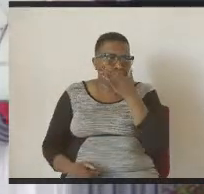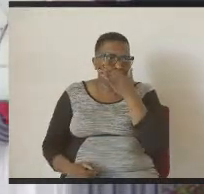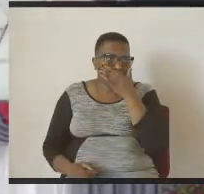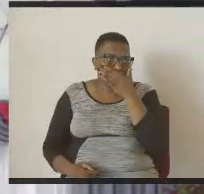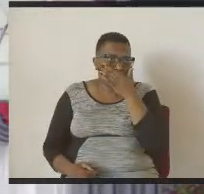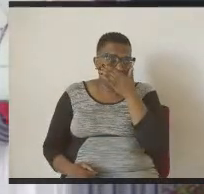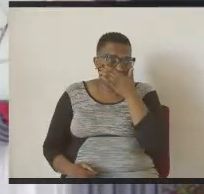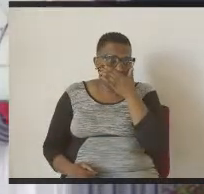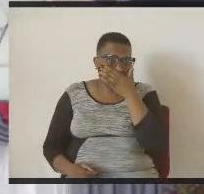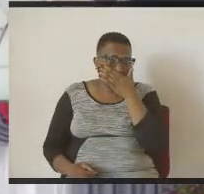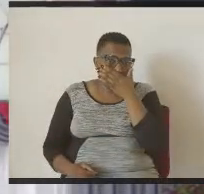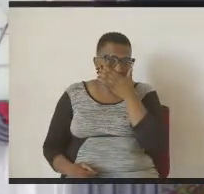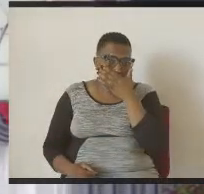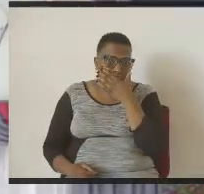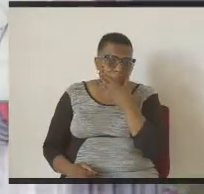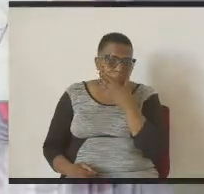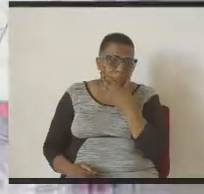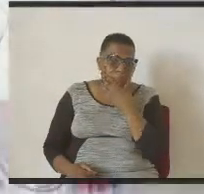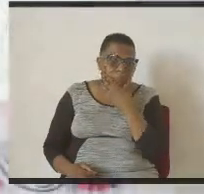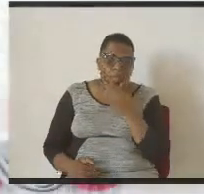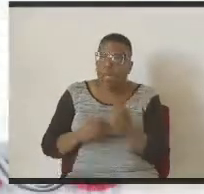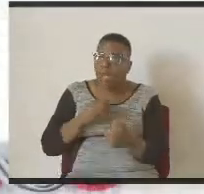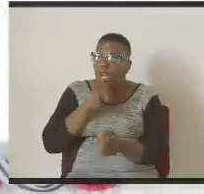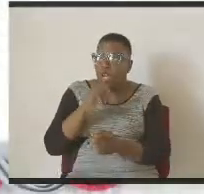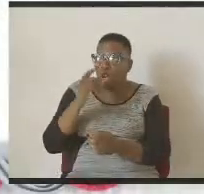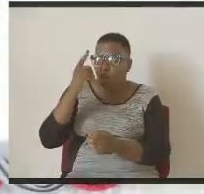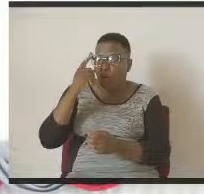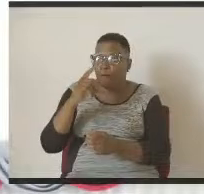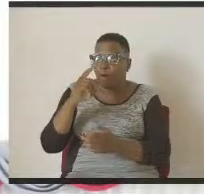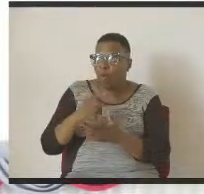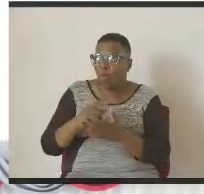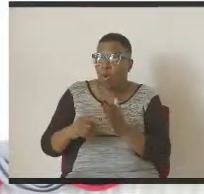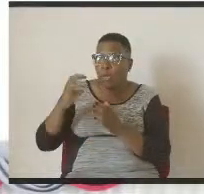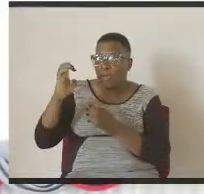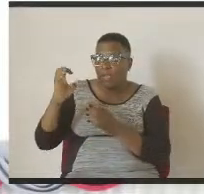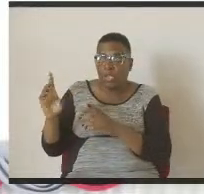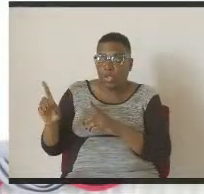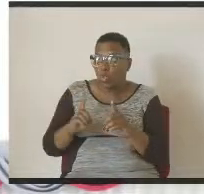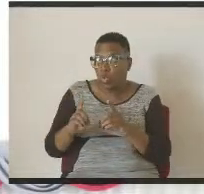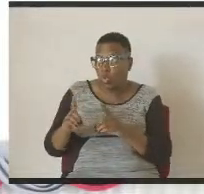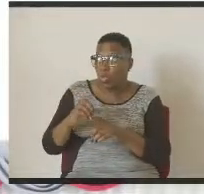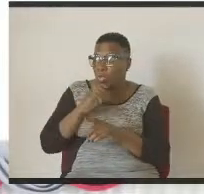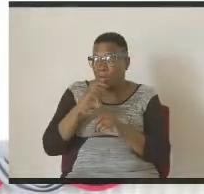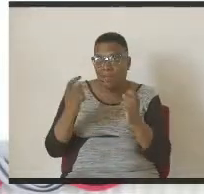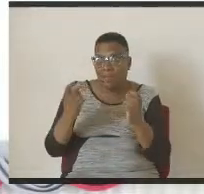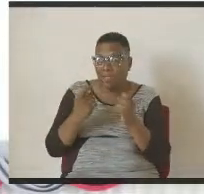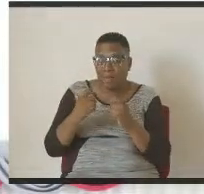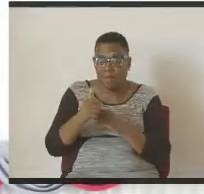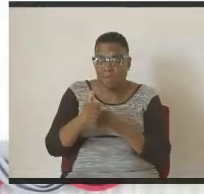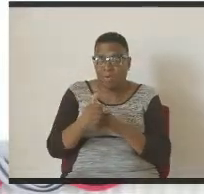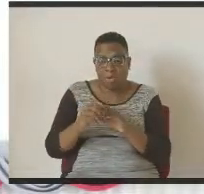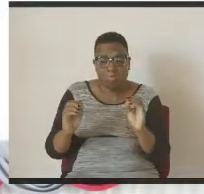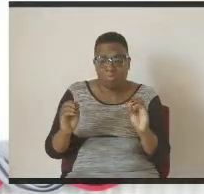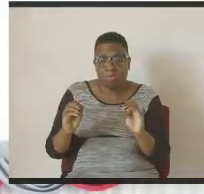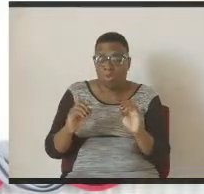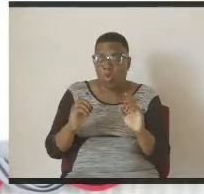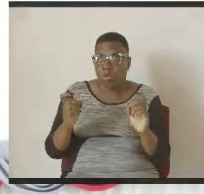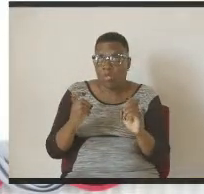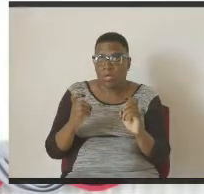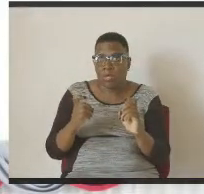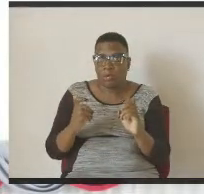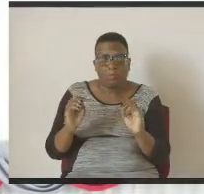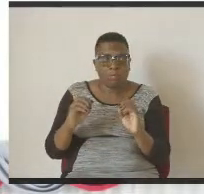Not for anything that he had done, not for any sin of his own. He was spotless. He was without